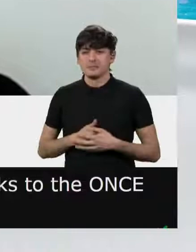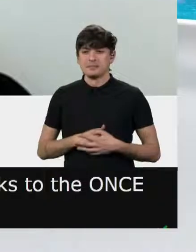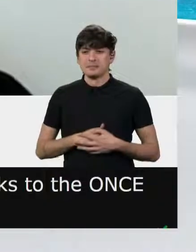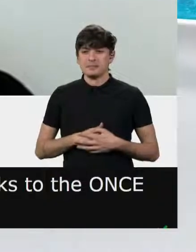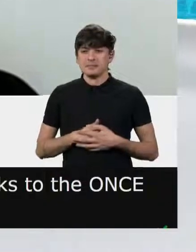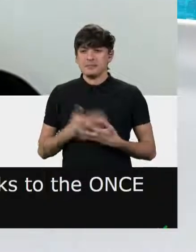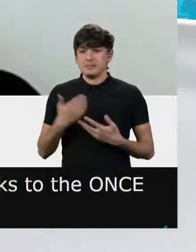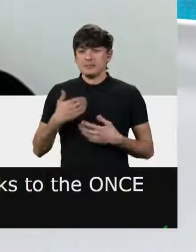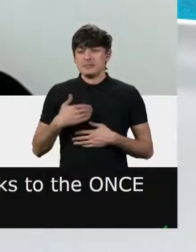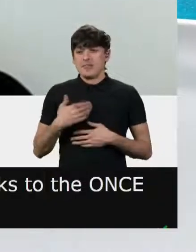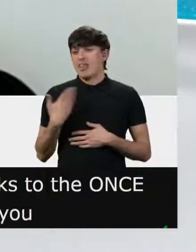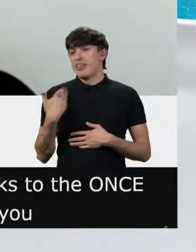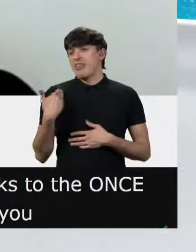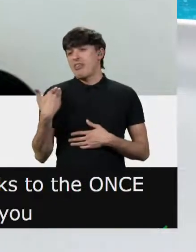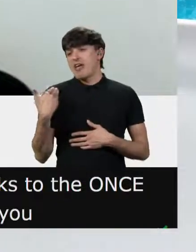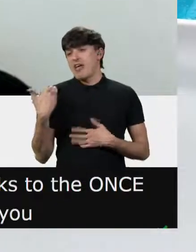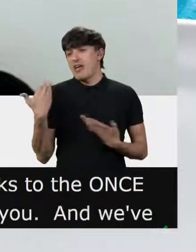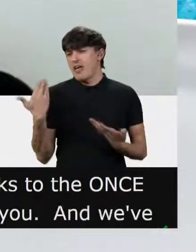And we've initiated